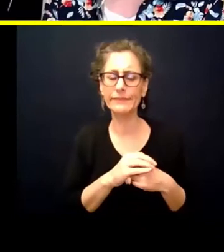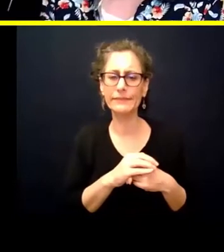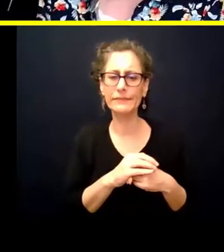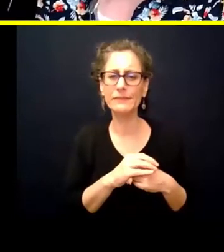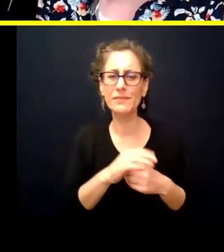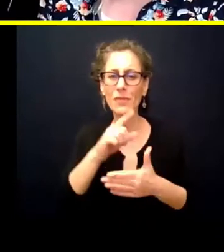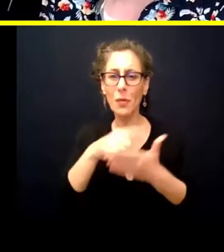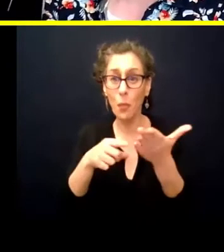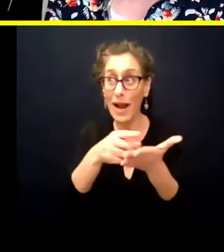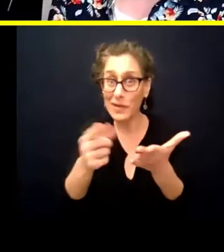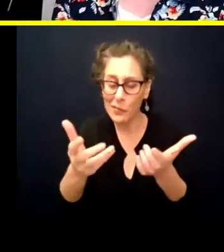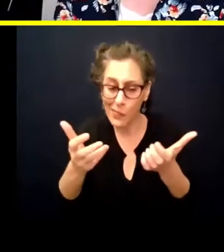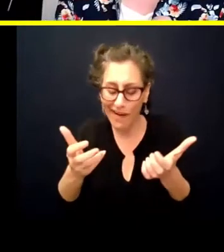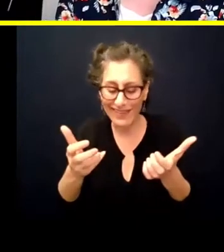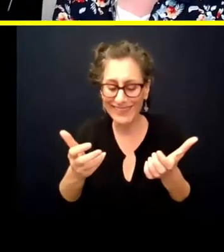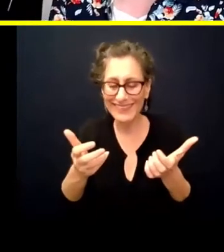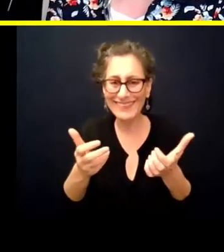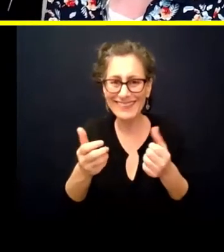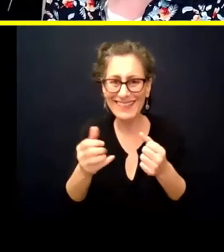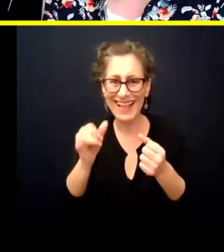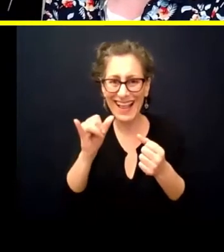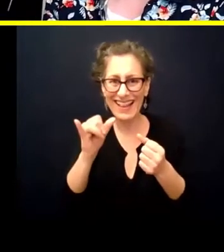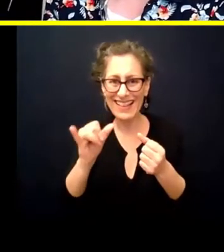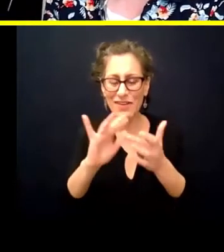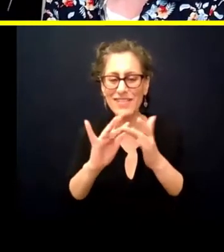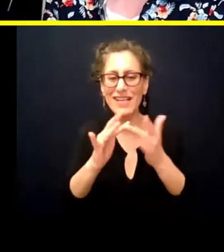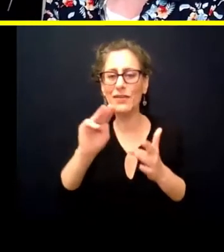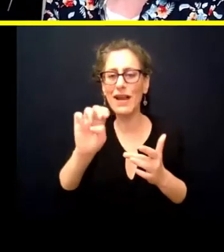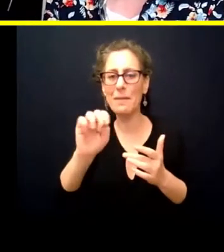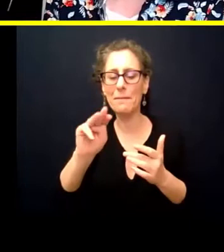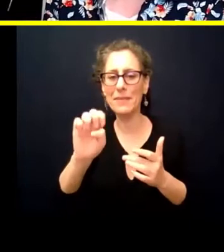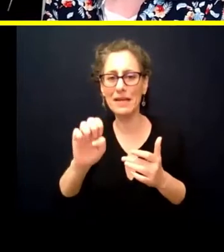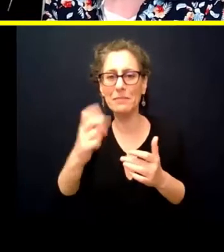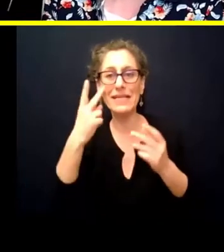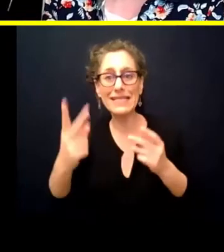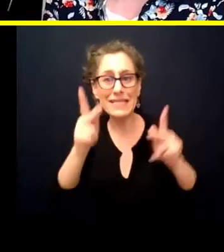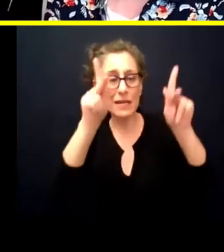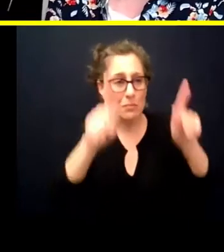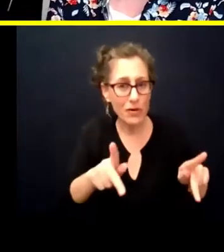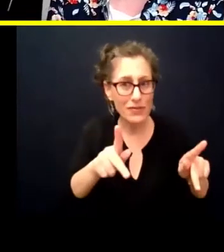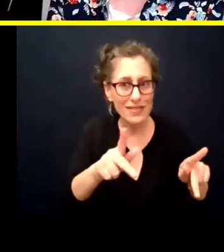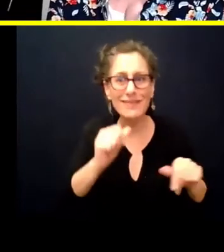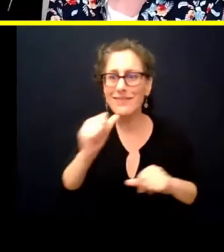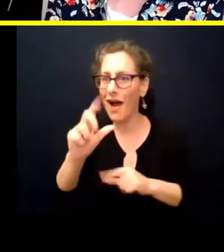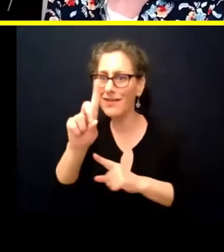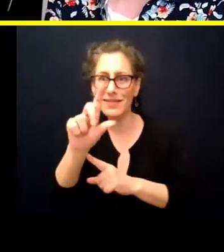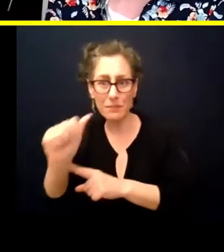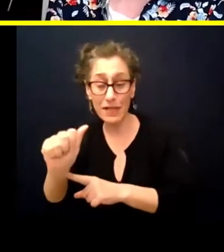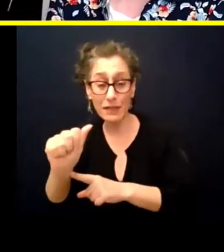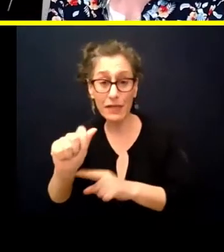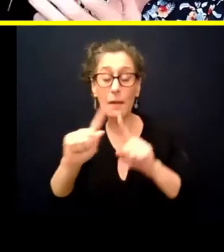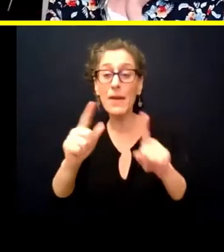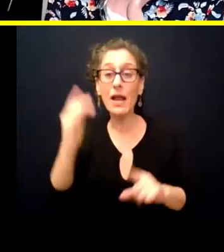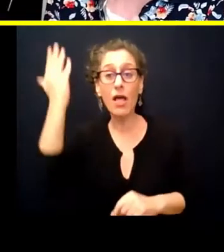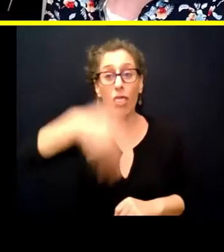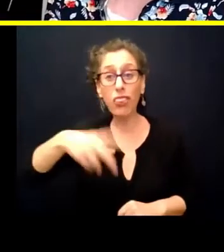What you want, right? Is there's that internet meme out there that says, see the person, not the disability. Well, if you don't see the disability,